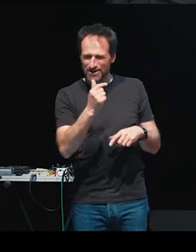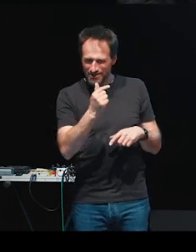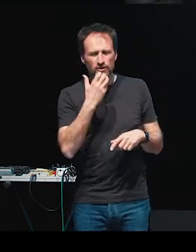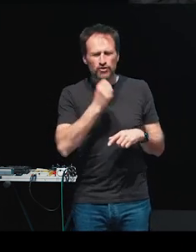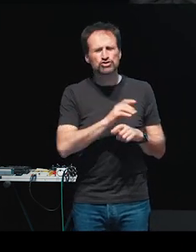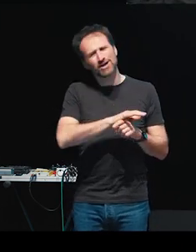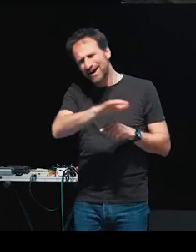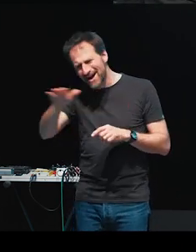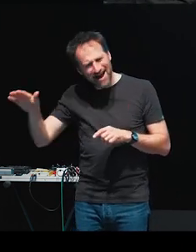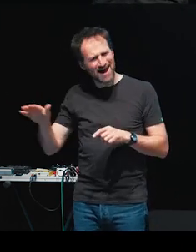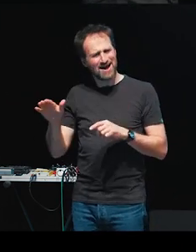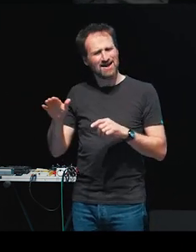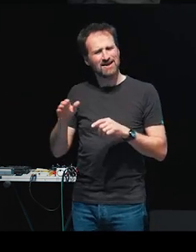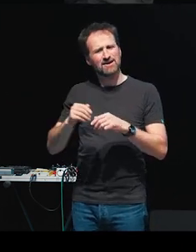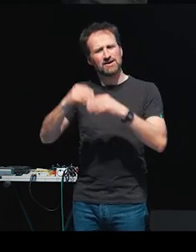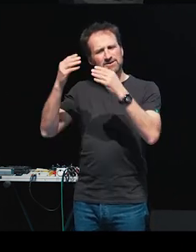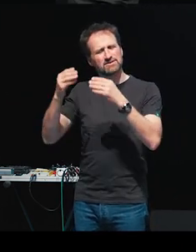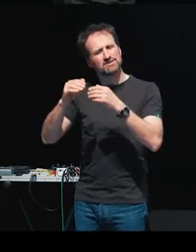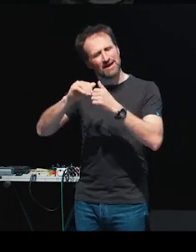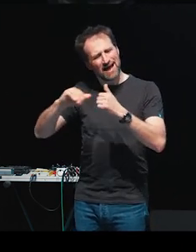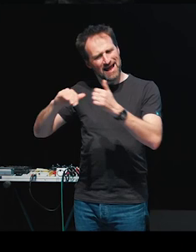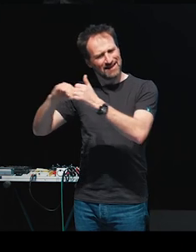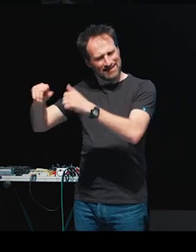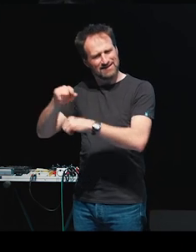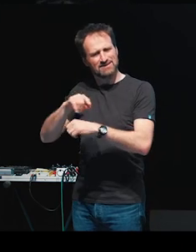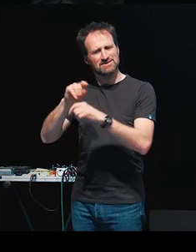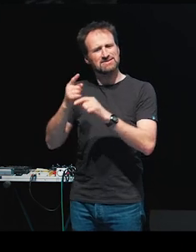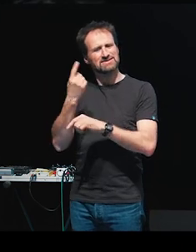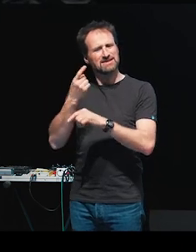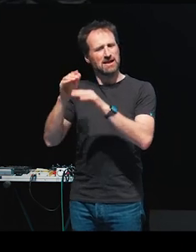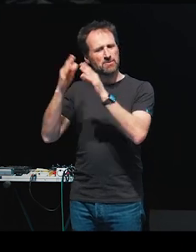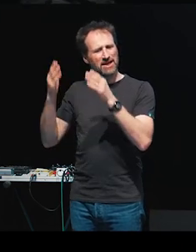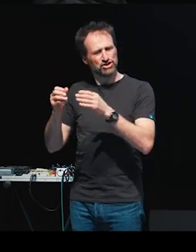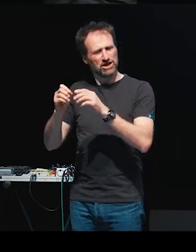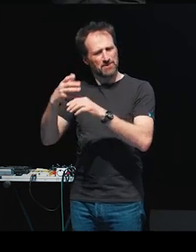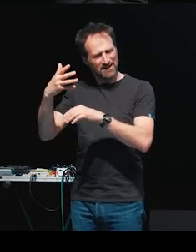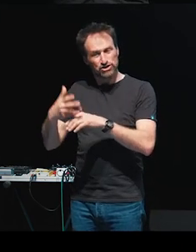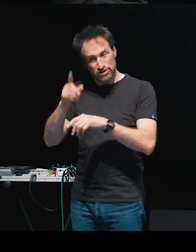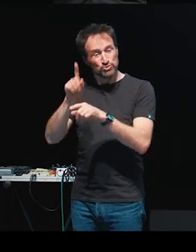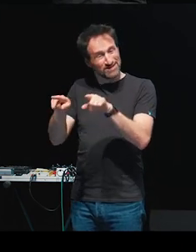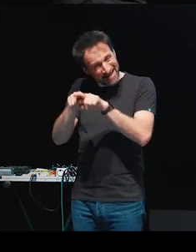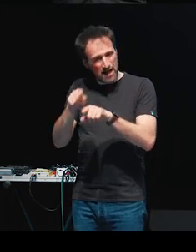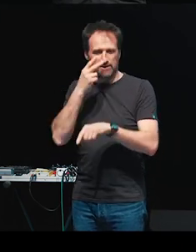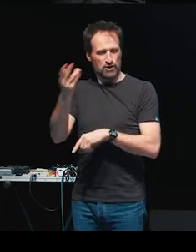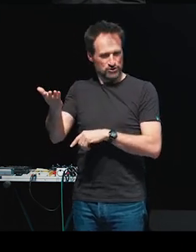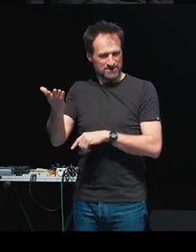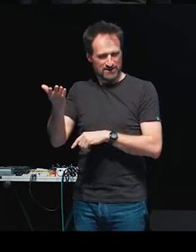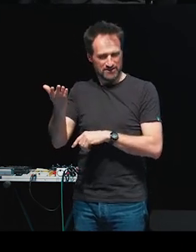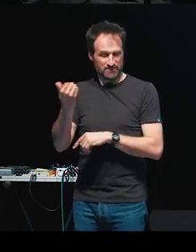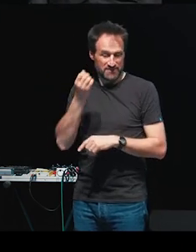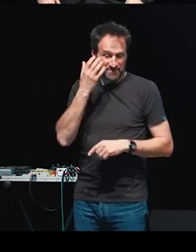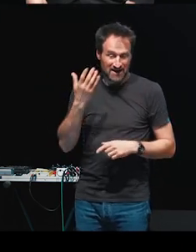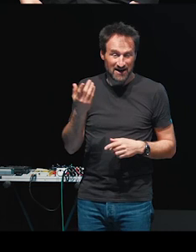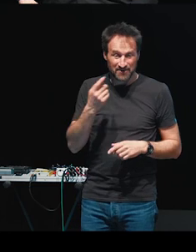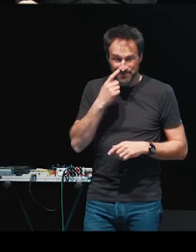every separate single-page application. And this is where the cycle closes for the first time, because for this you